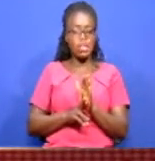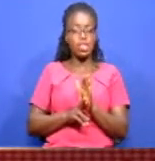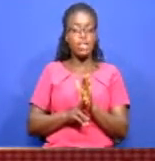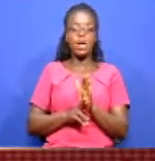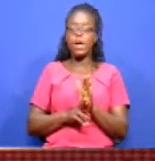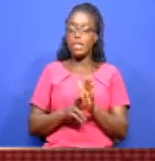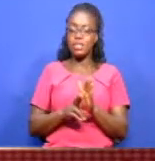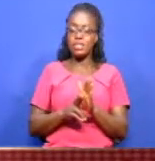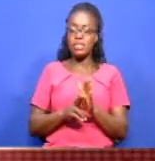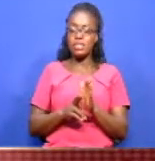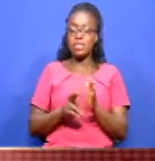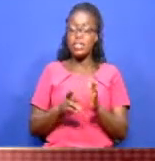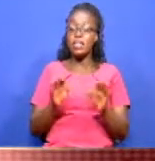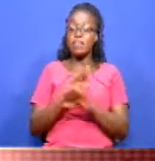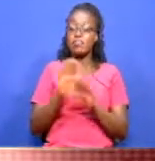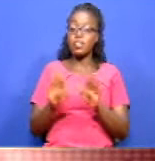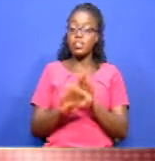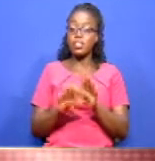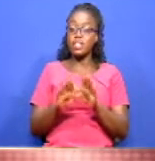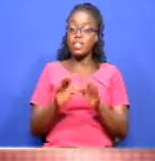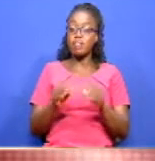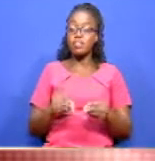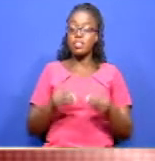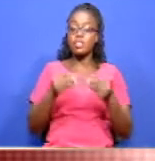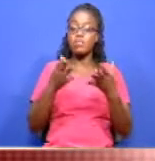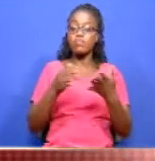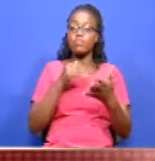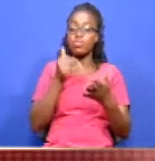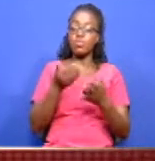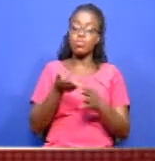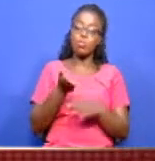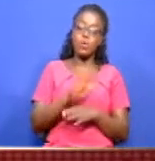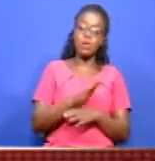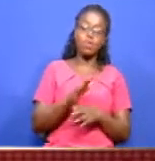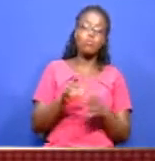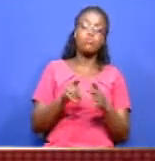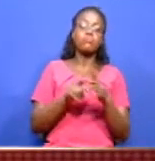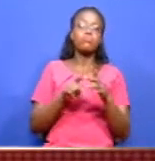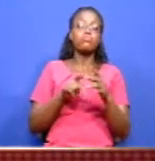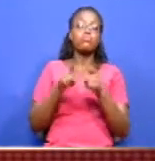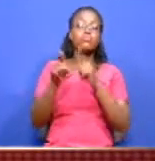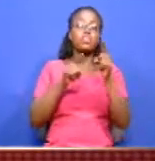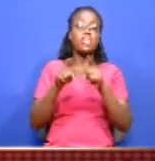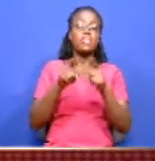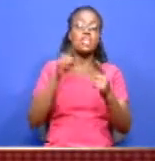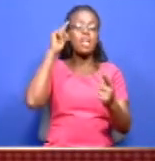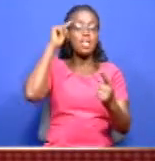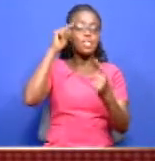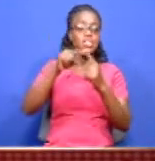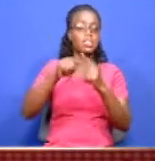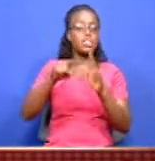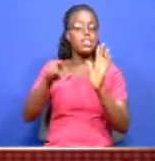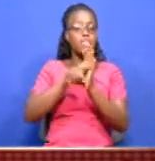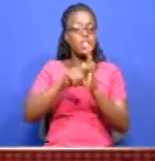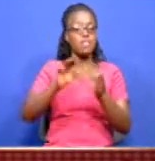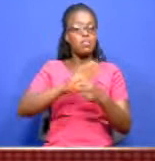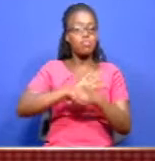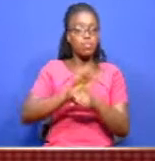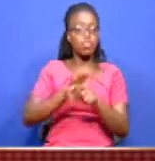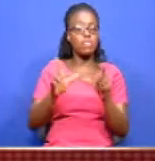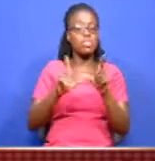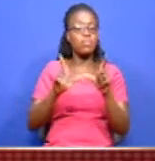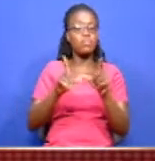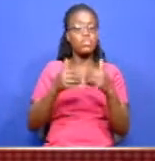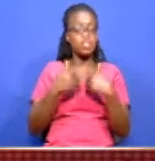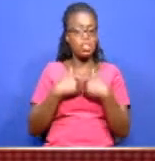follow the guidelines that we issued so that you do not embark on your journey until you have your COVID negative certificate. There will be no